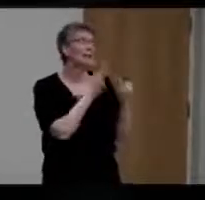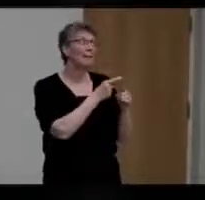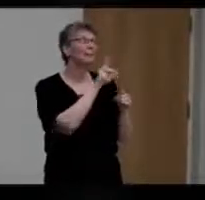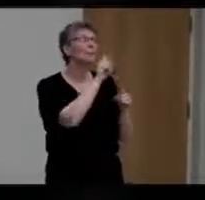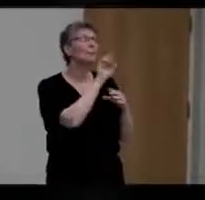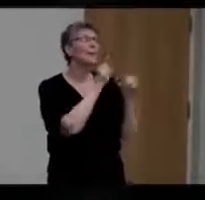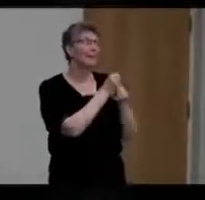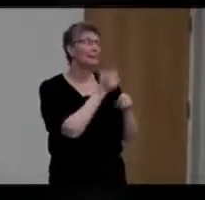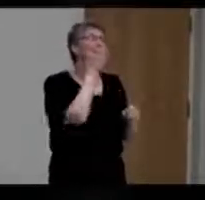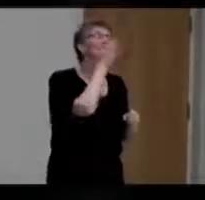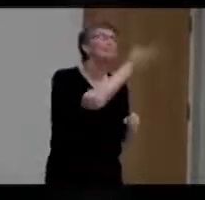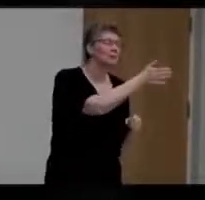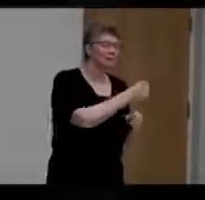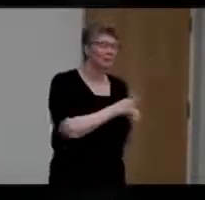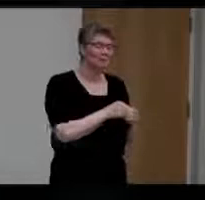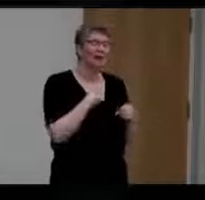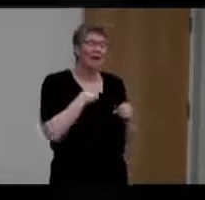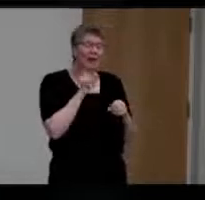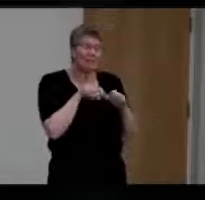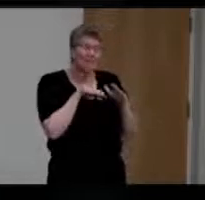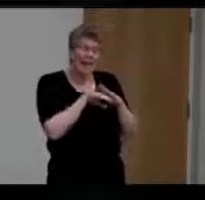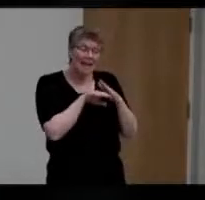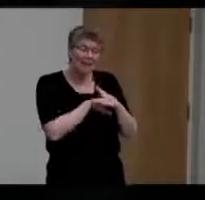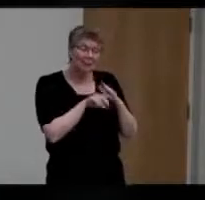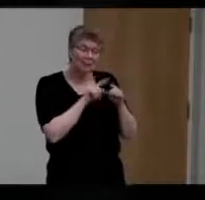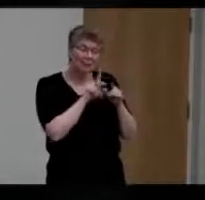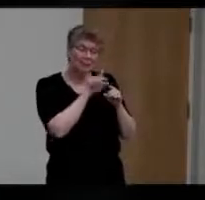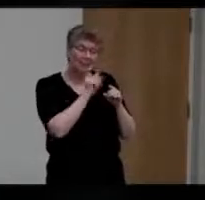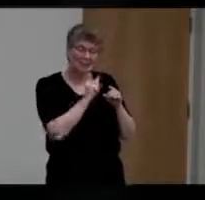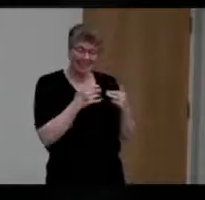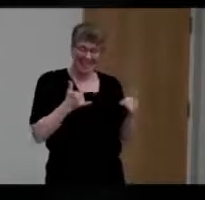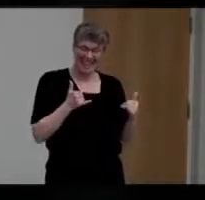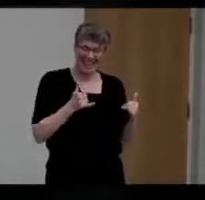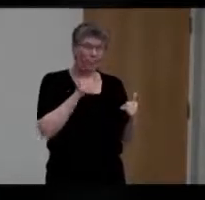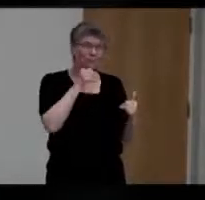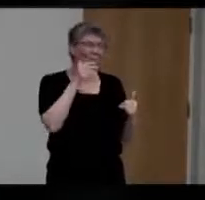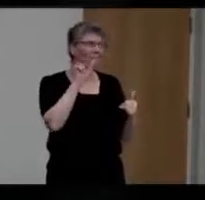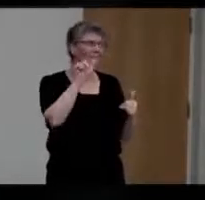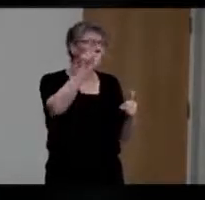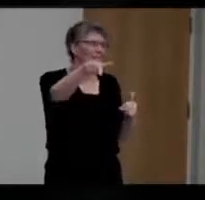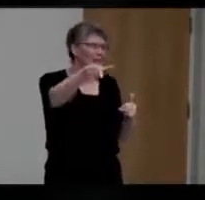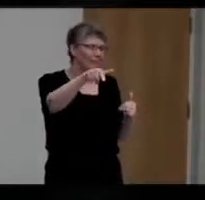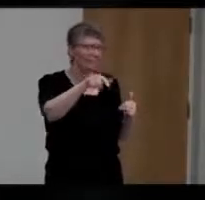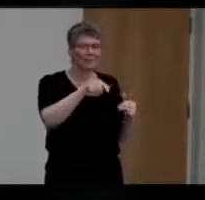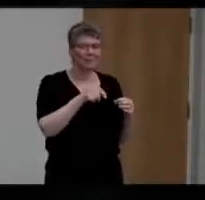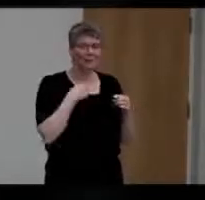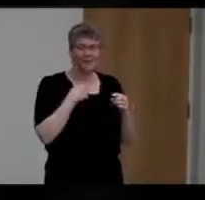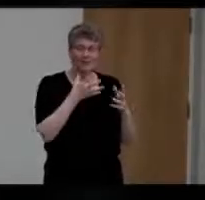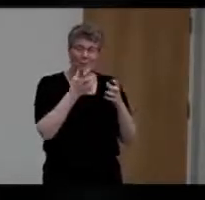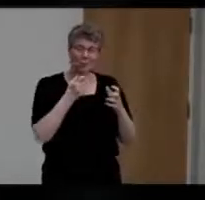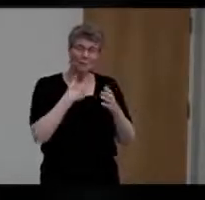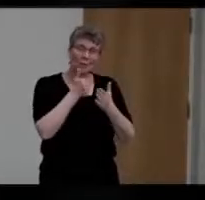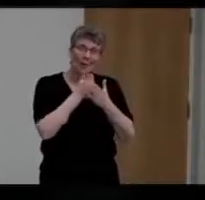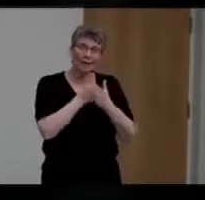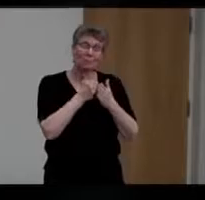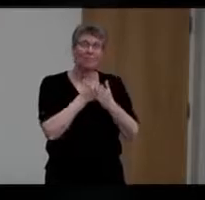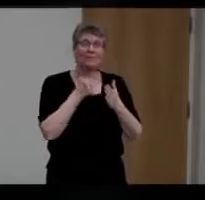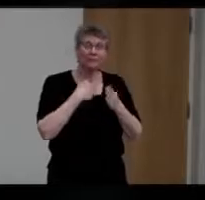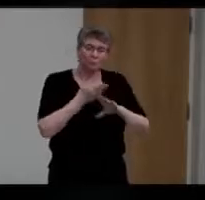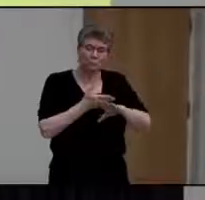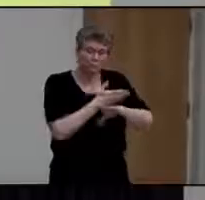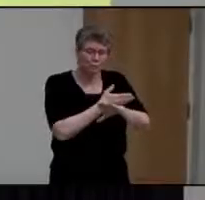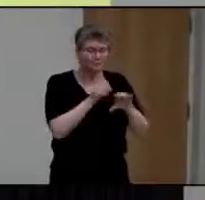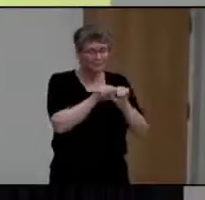access tomorrow, not 10 years from now. If you want me to help streamline flow through hospitals in Alberta and reduce